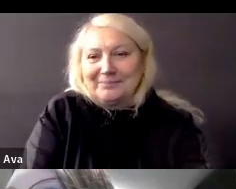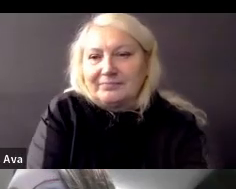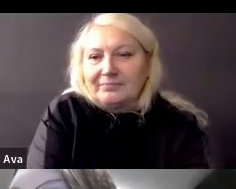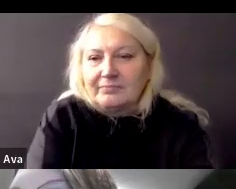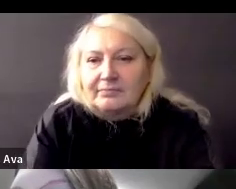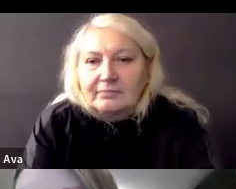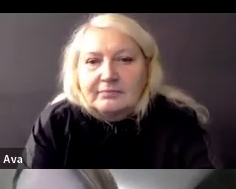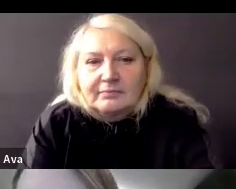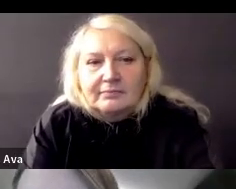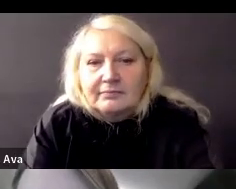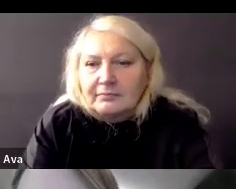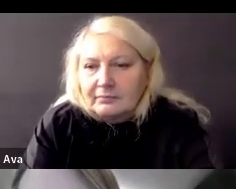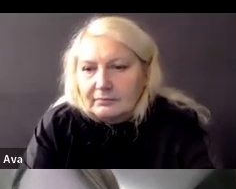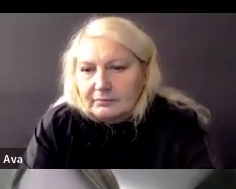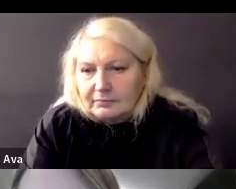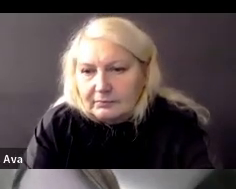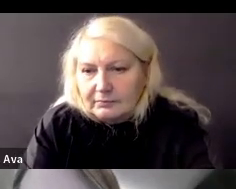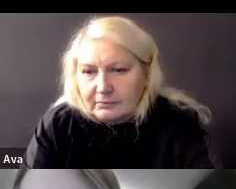Okay.